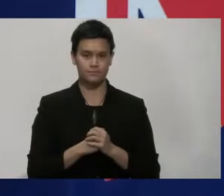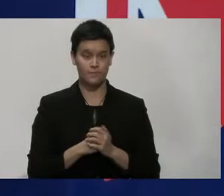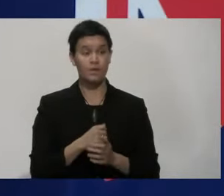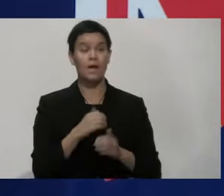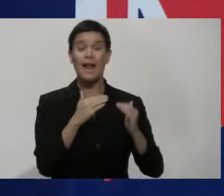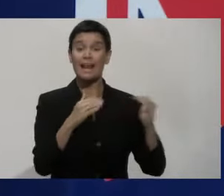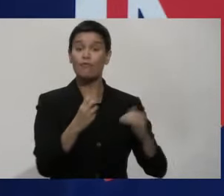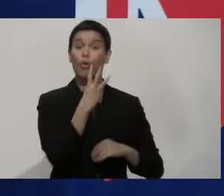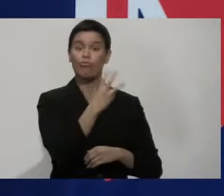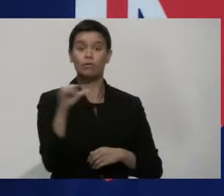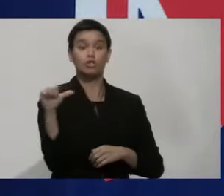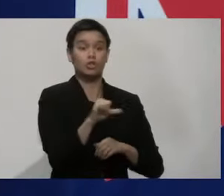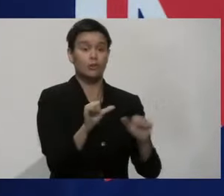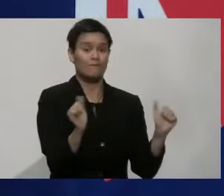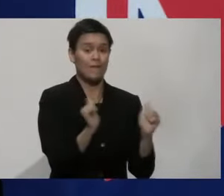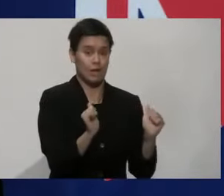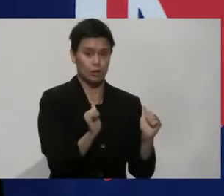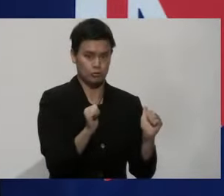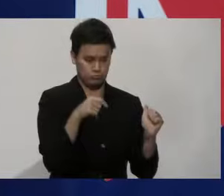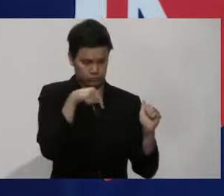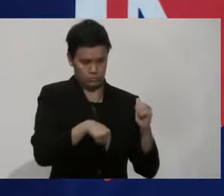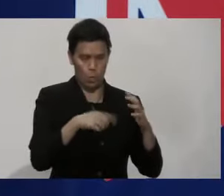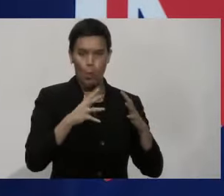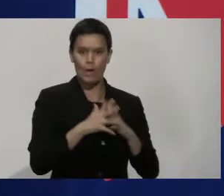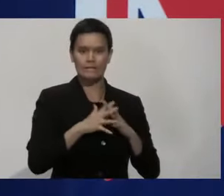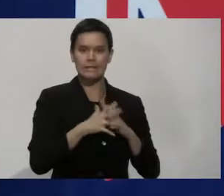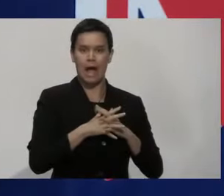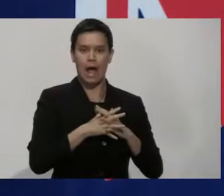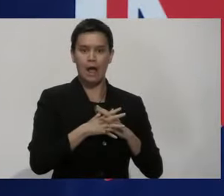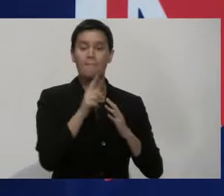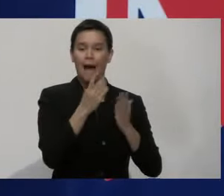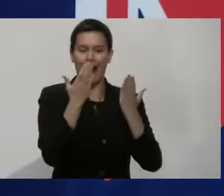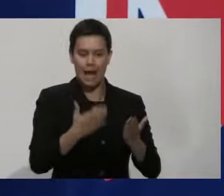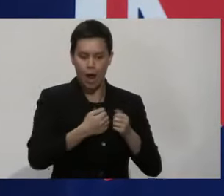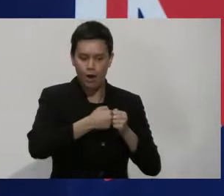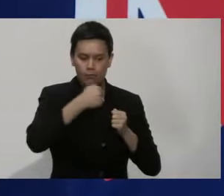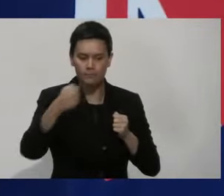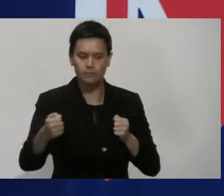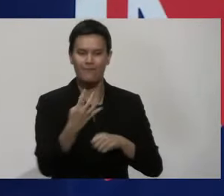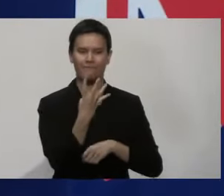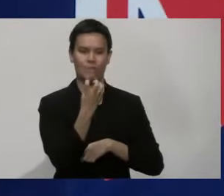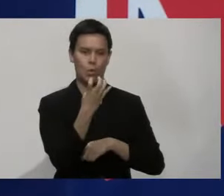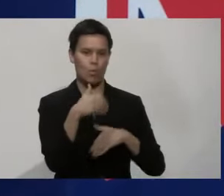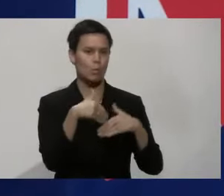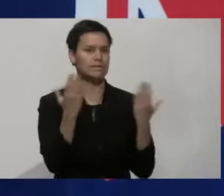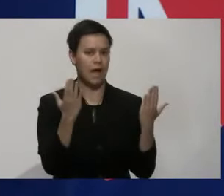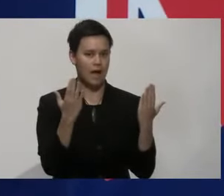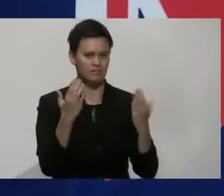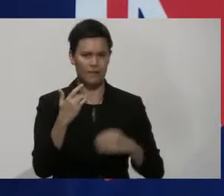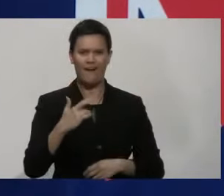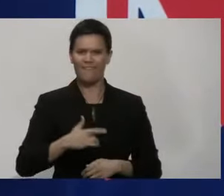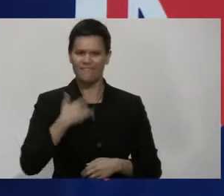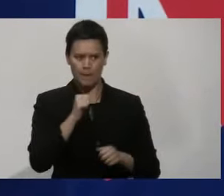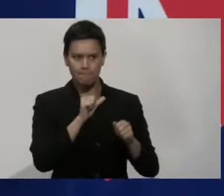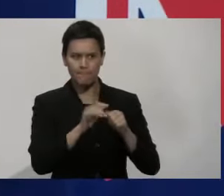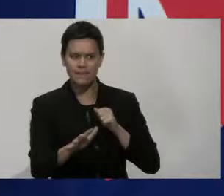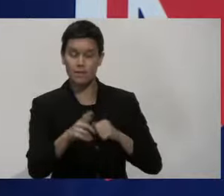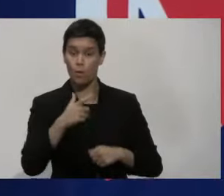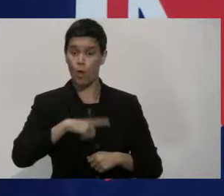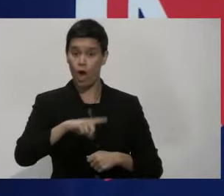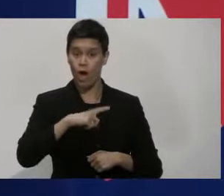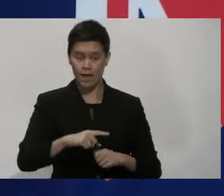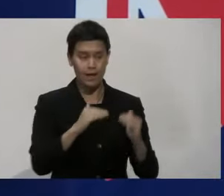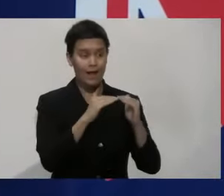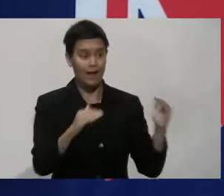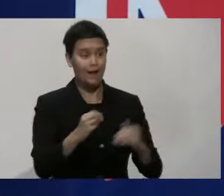on Wednesday. These extra 4 days are believed necessary to allow us to move down a level in Auckland and stay